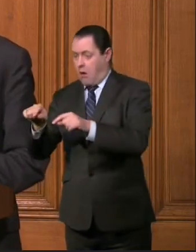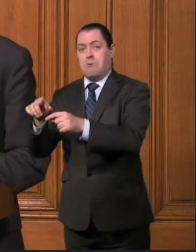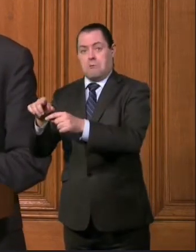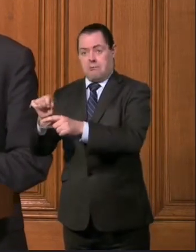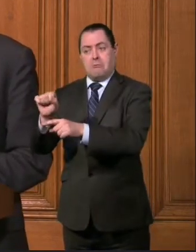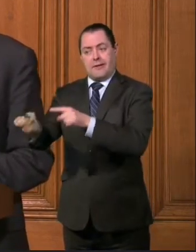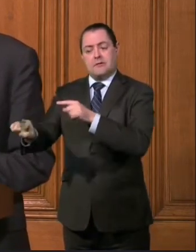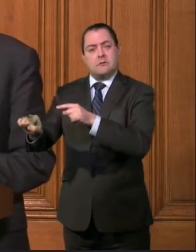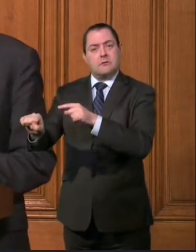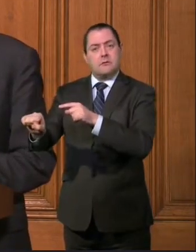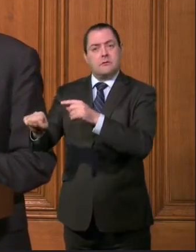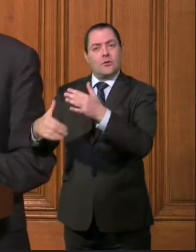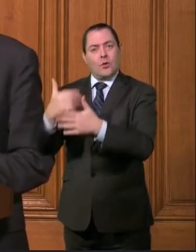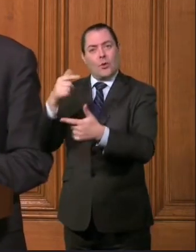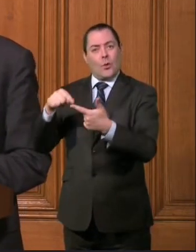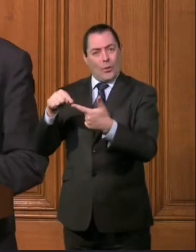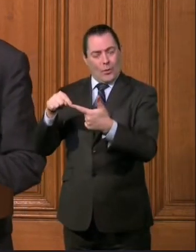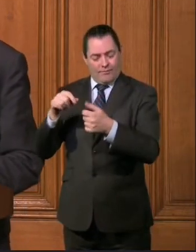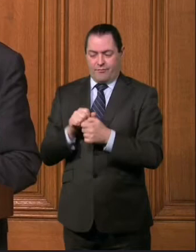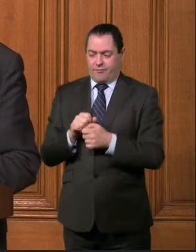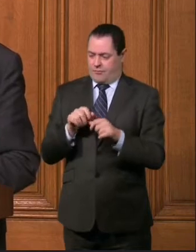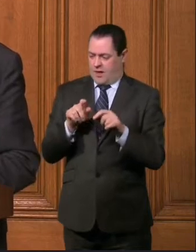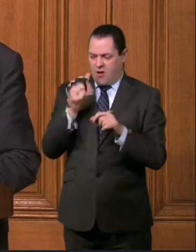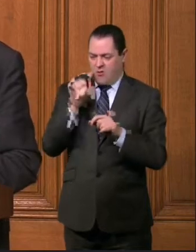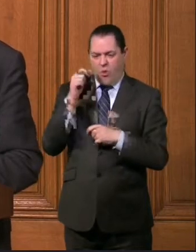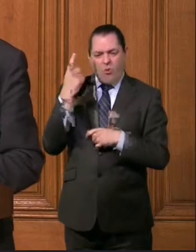manufacturers of one of the vaccines, the